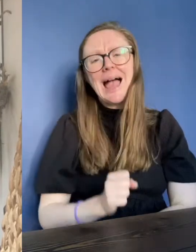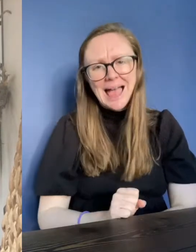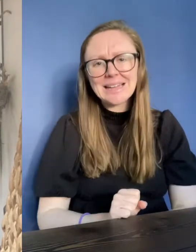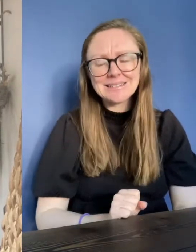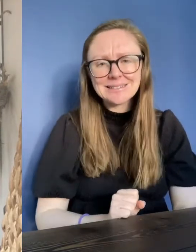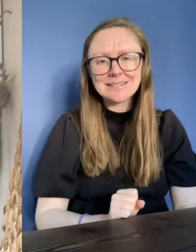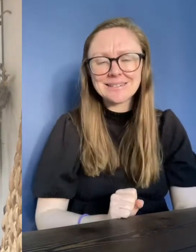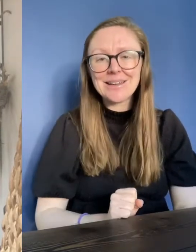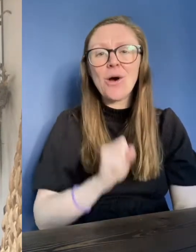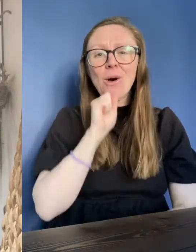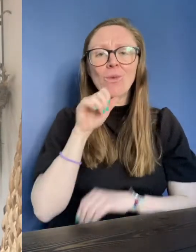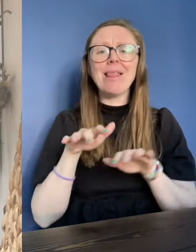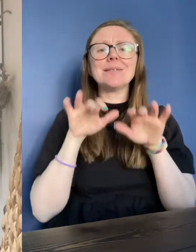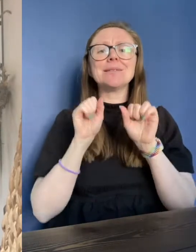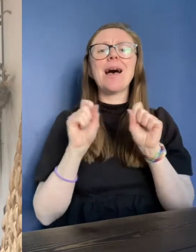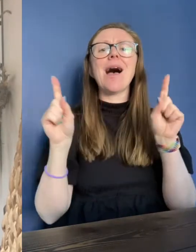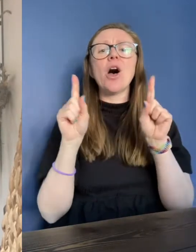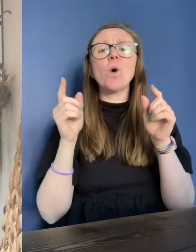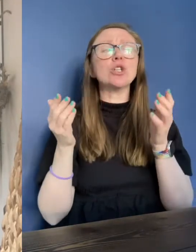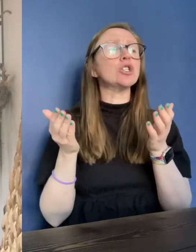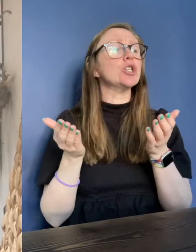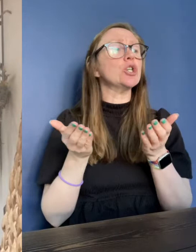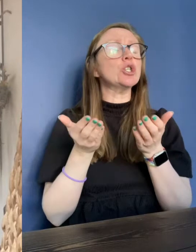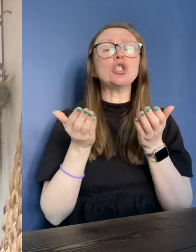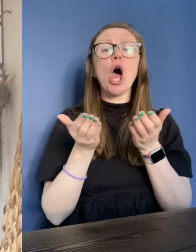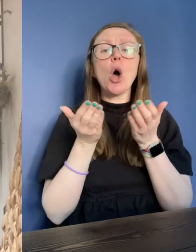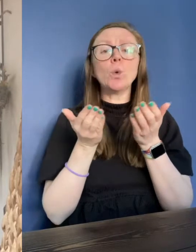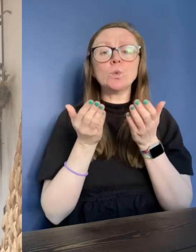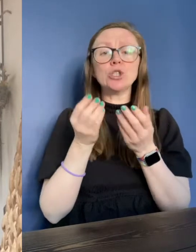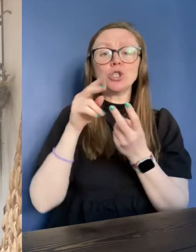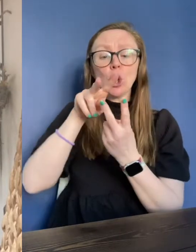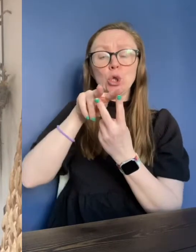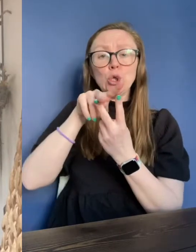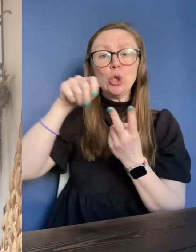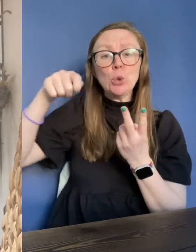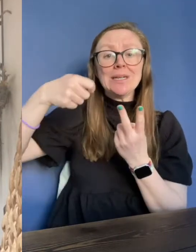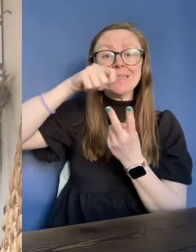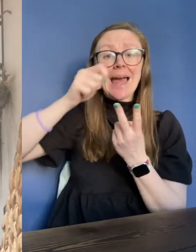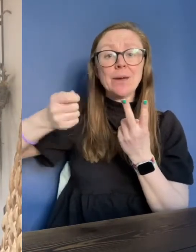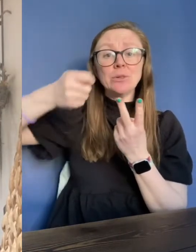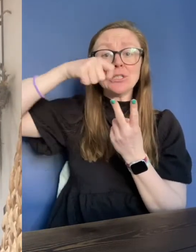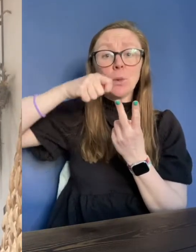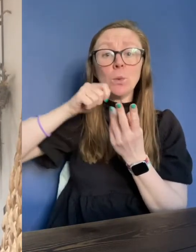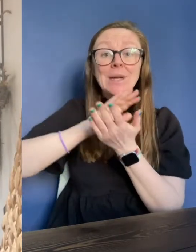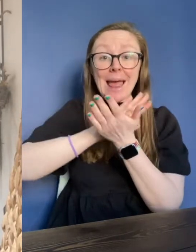start by lightly toasting 2 tablespoons of the Himalayan balsam seeds.